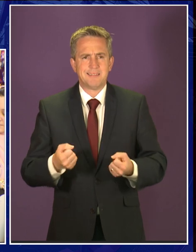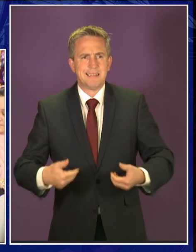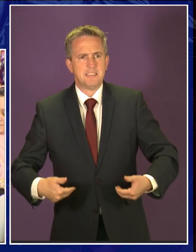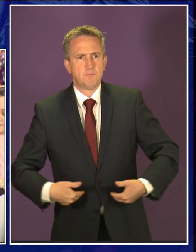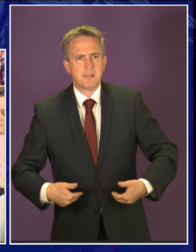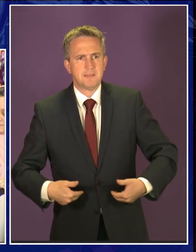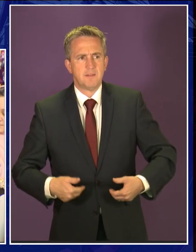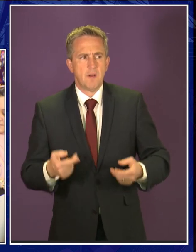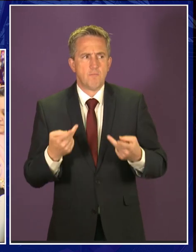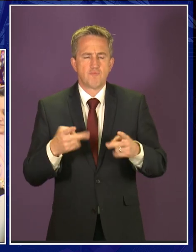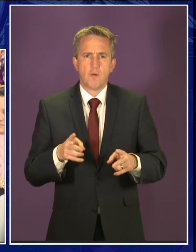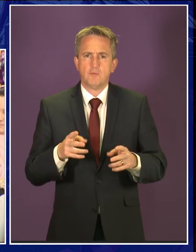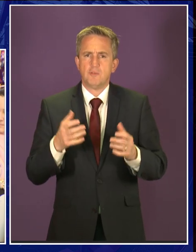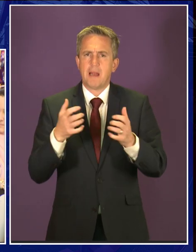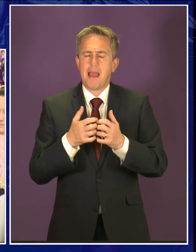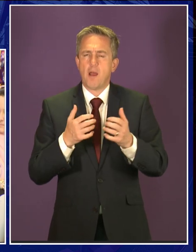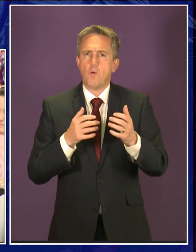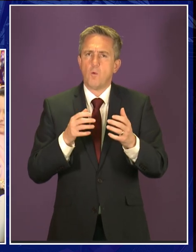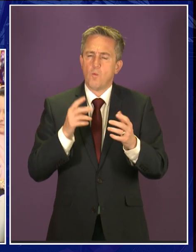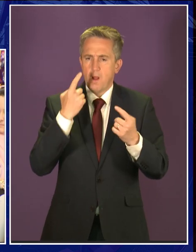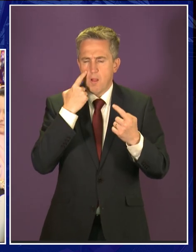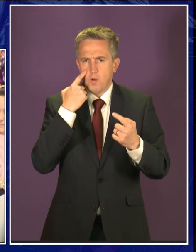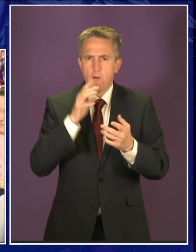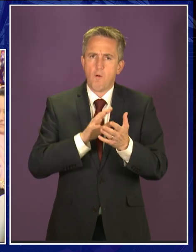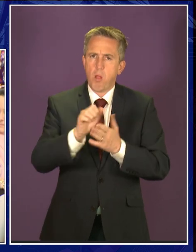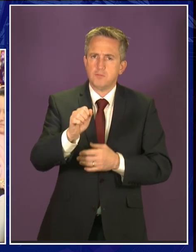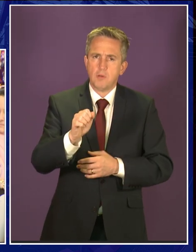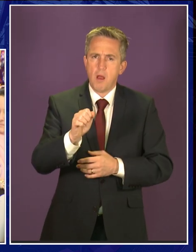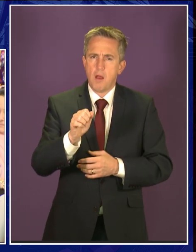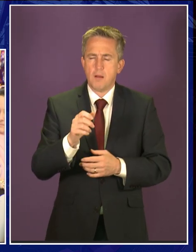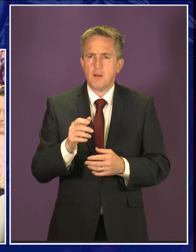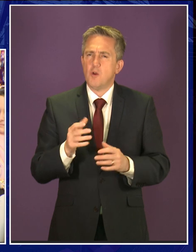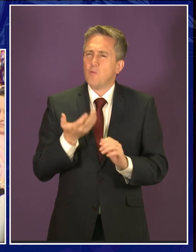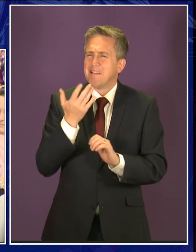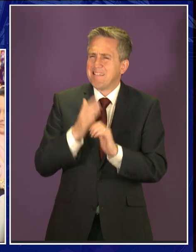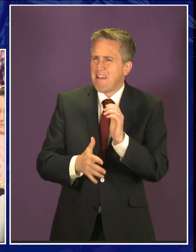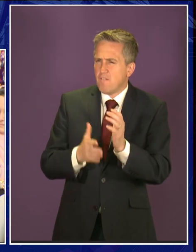and activate culture. It's never really quantified.